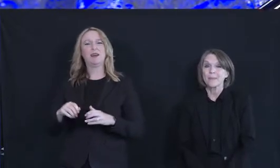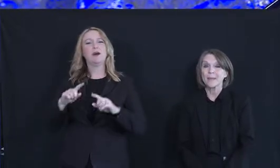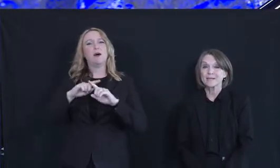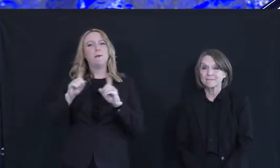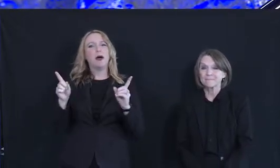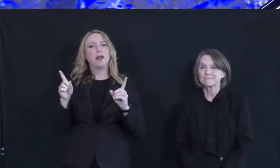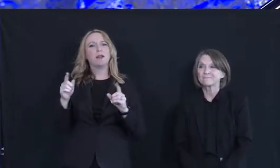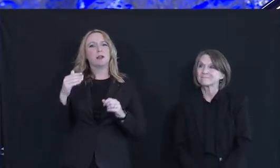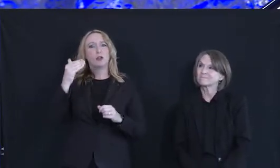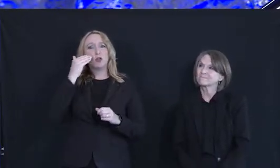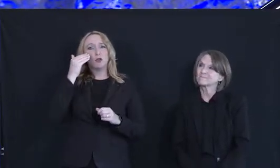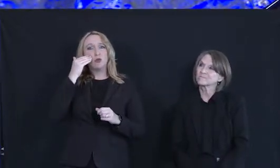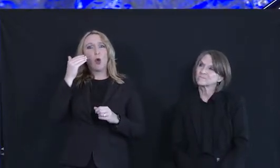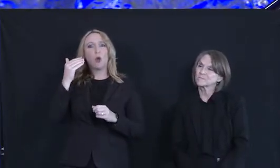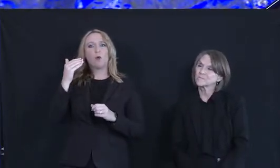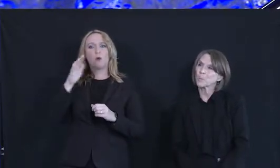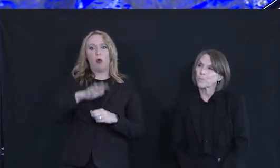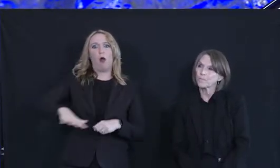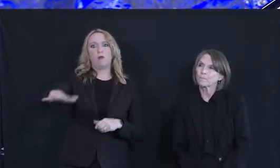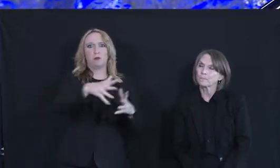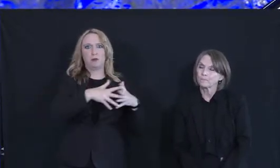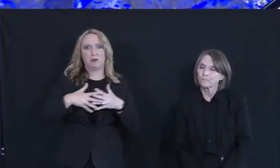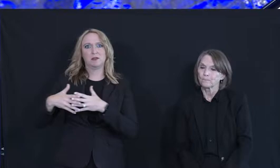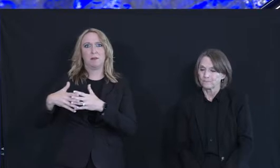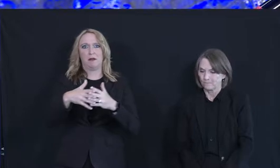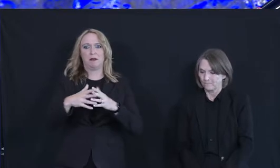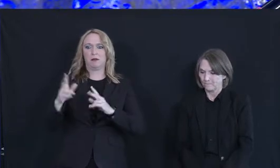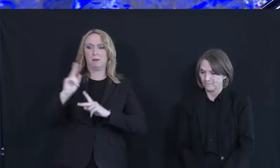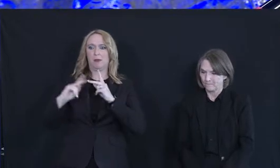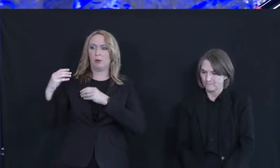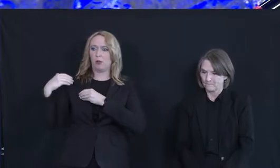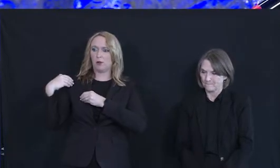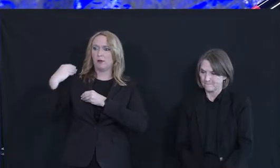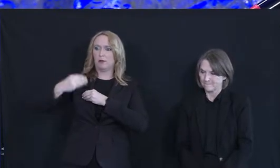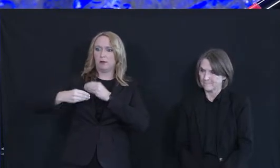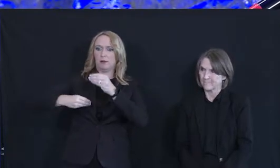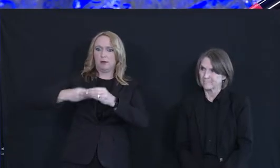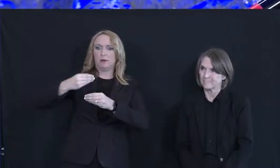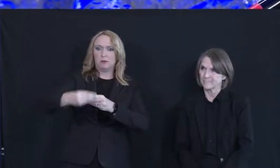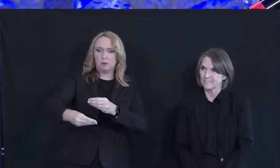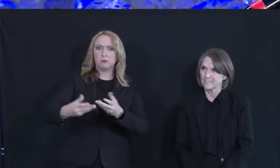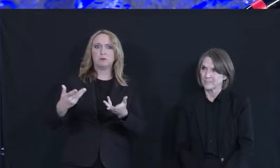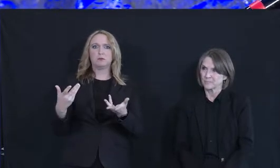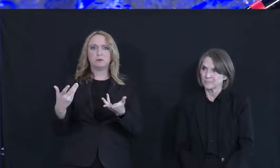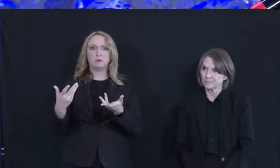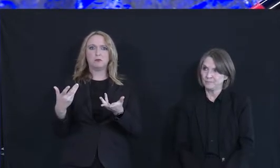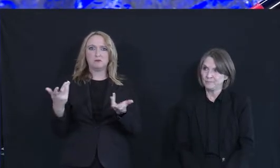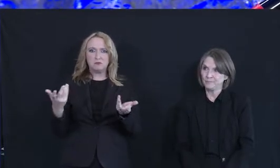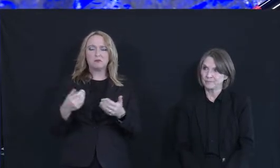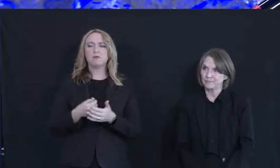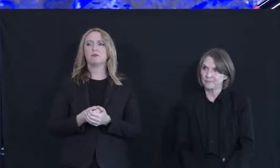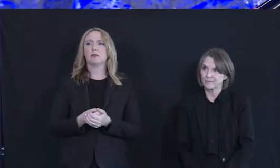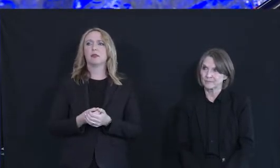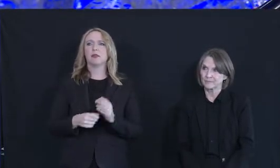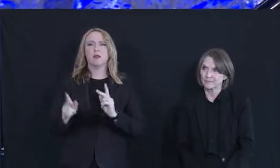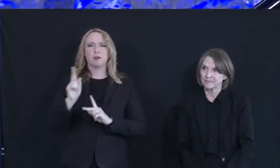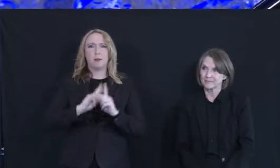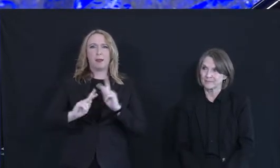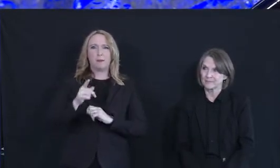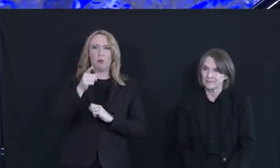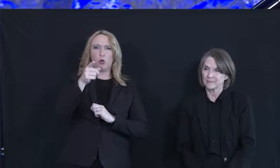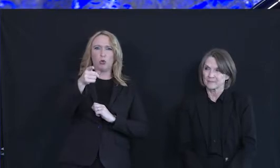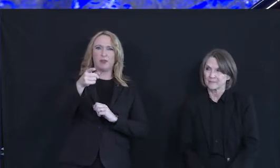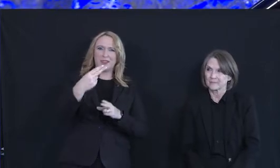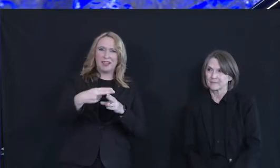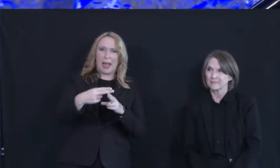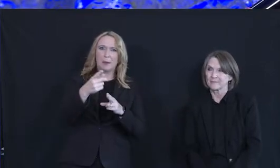passing of the torch that is happening across the country and it does happen to be in with our Mayors as well um the the people that you named have some of them have